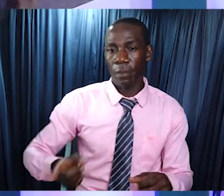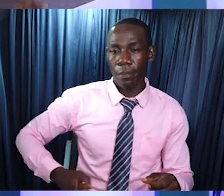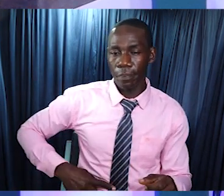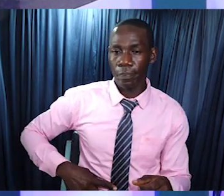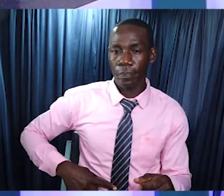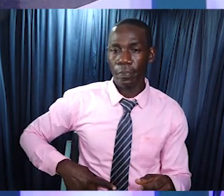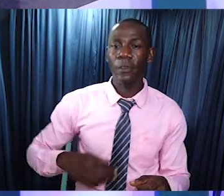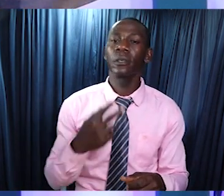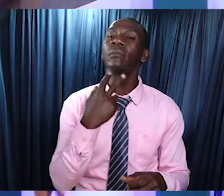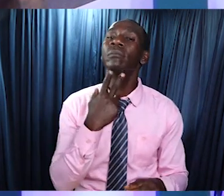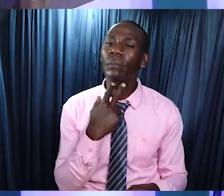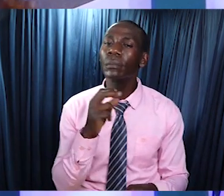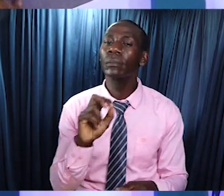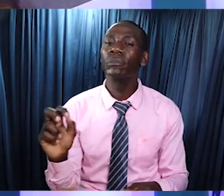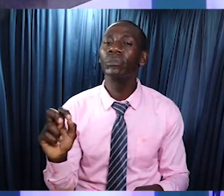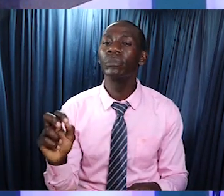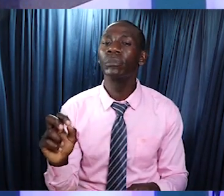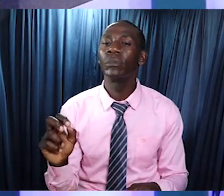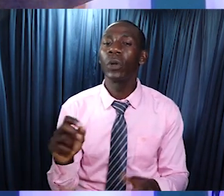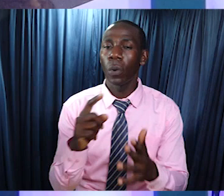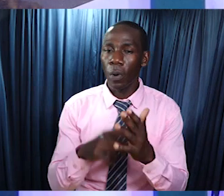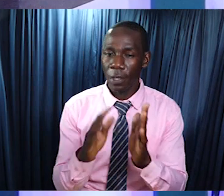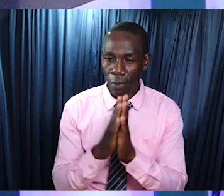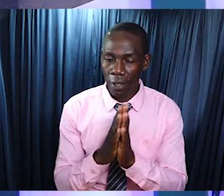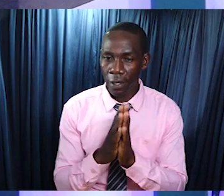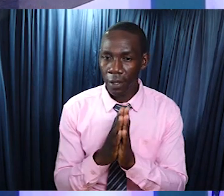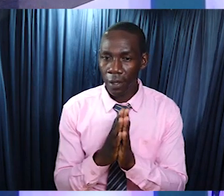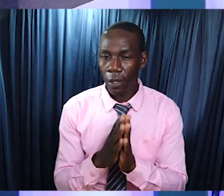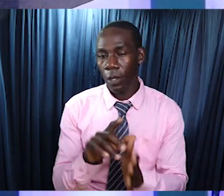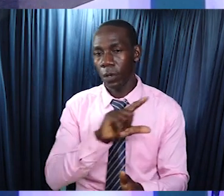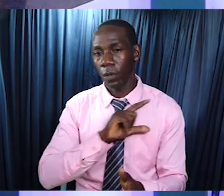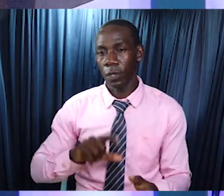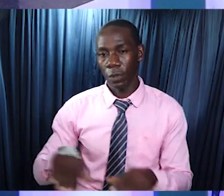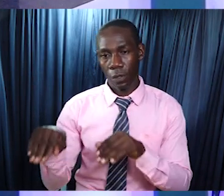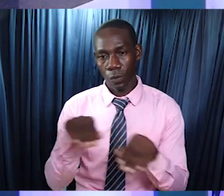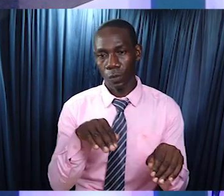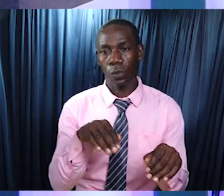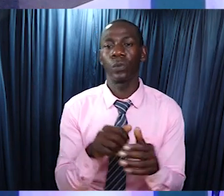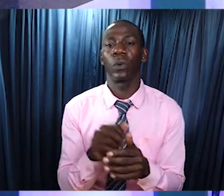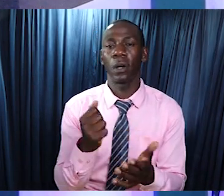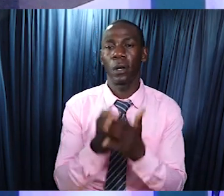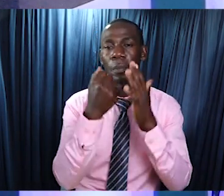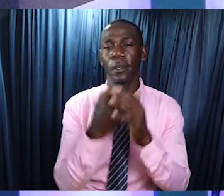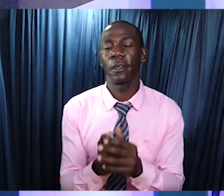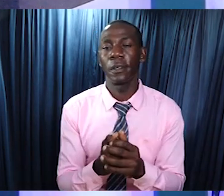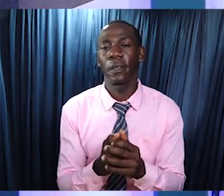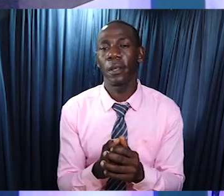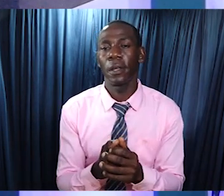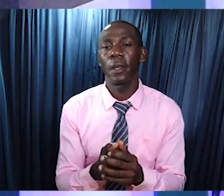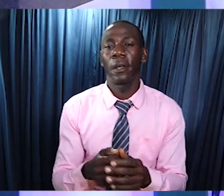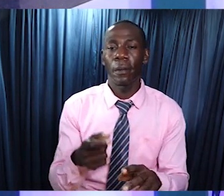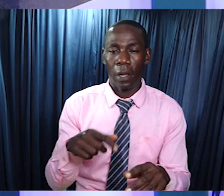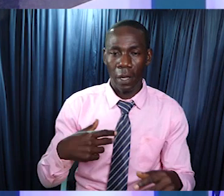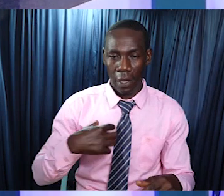Watashiba. They'll be filled. Hawataona kiu. They'll never get to thirst. Chochote waombacho. Whatever they pray. Bwana atafanya. The Lord will make it happen. Ndio mimi nikachagua